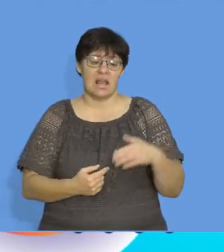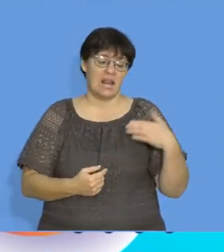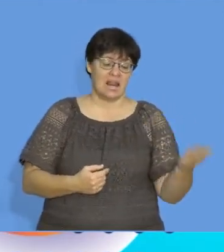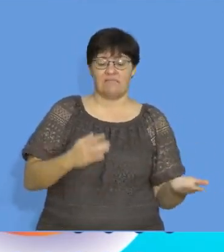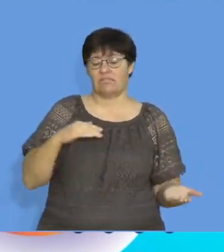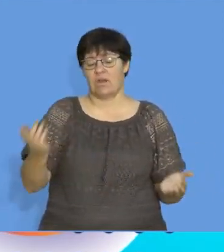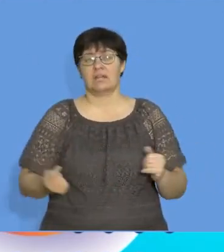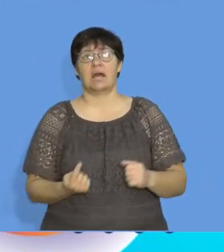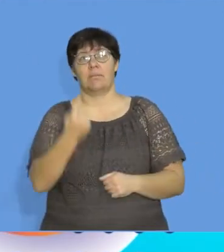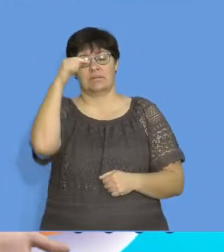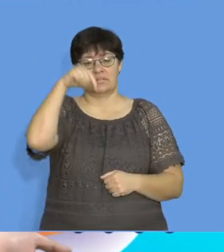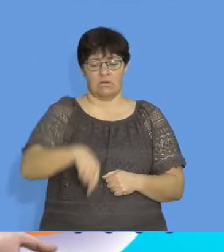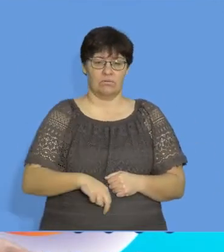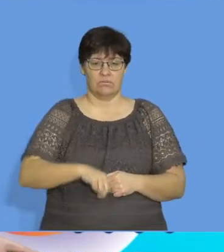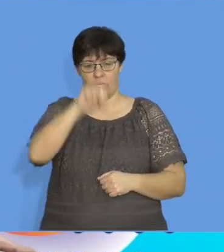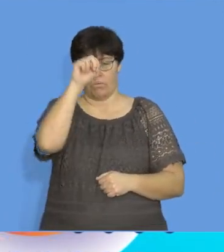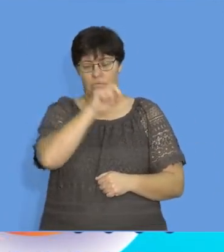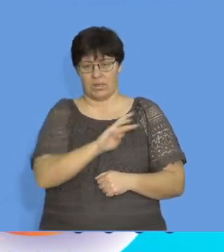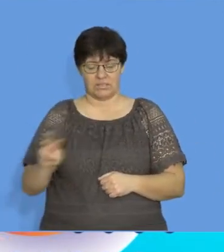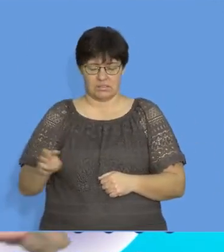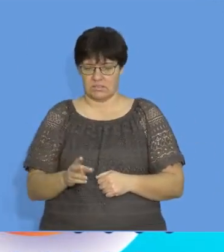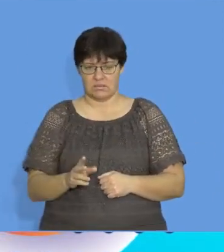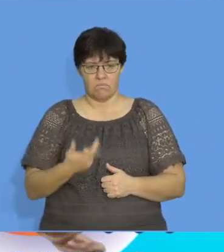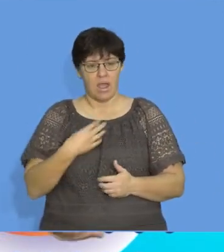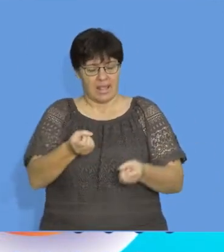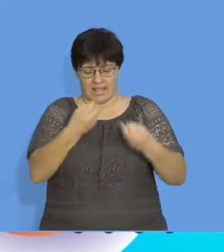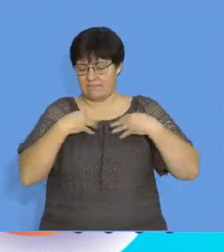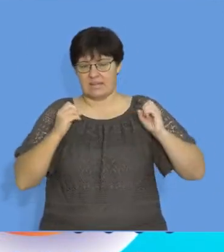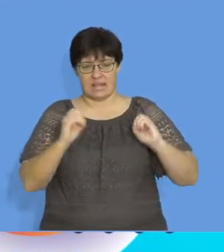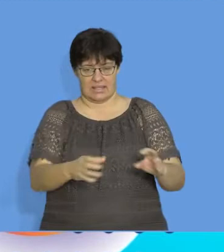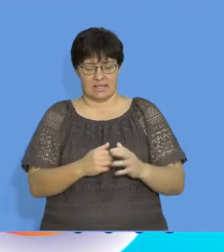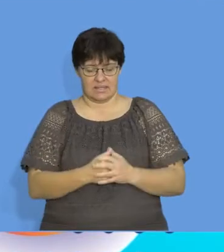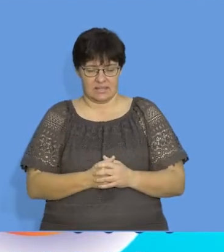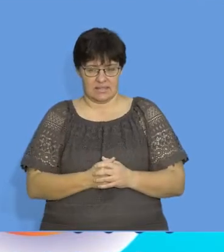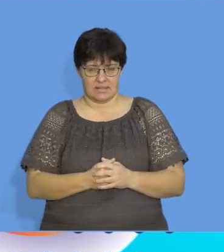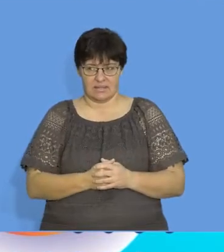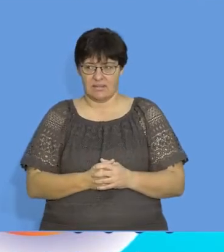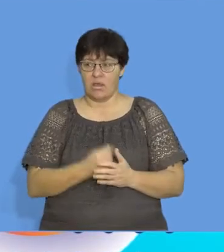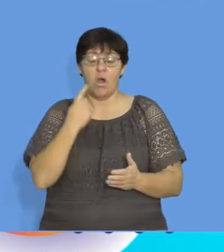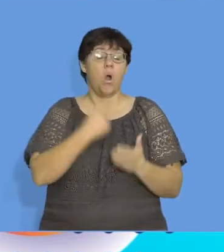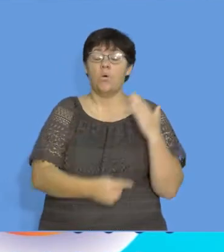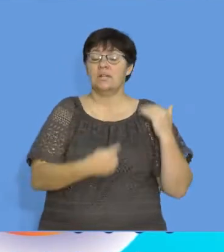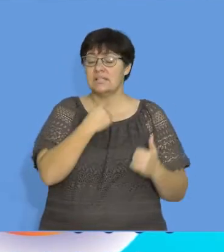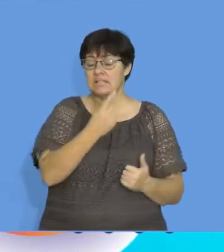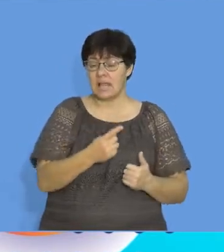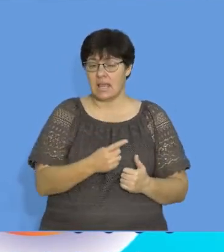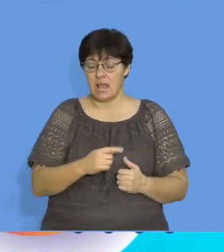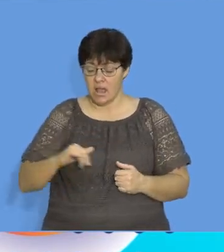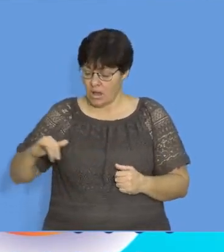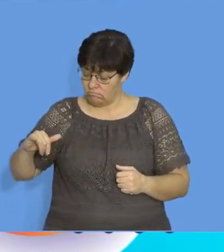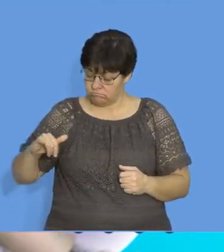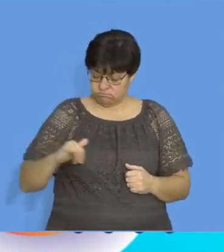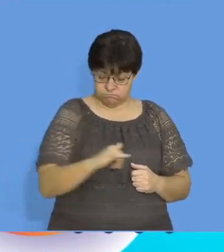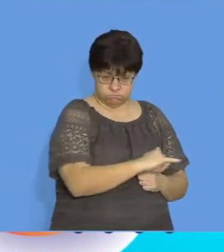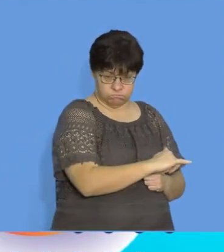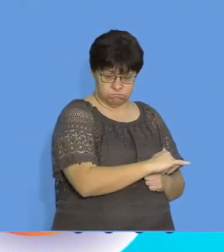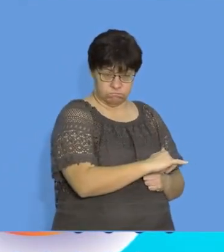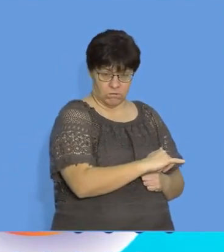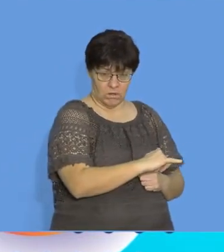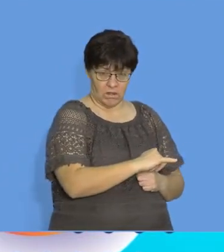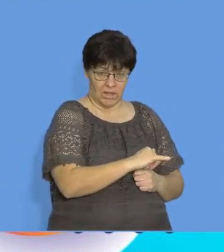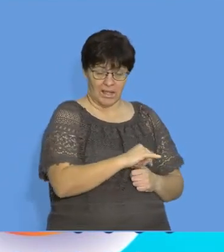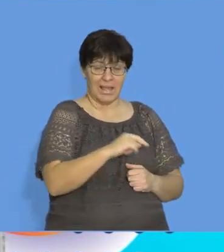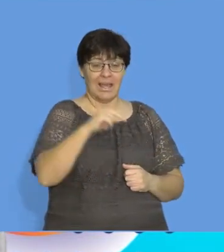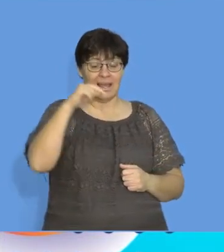right, up, down, north, west, because they didn't give me that. They just simply said the aircraft was going down the